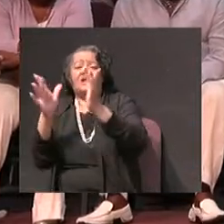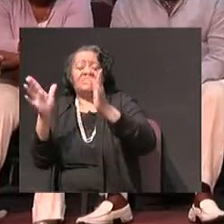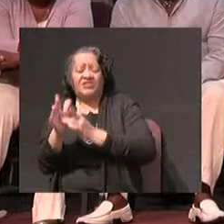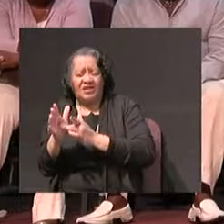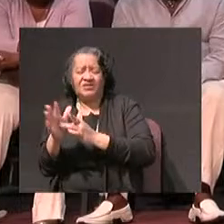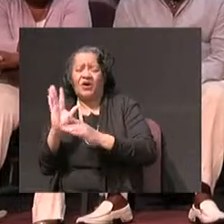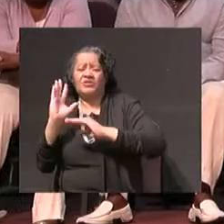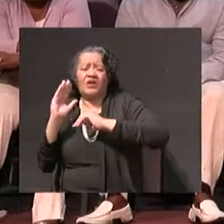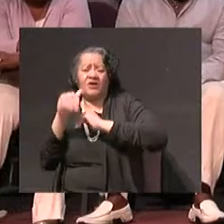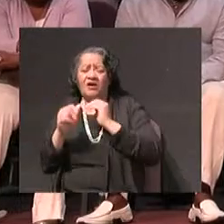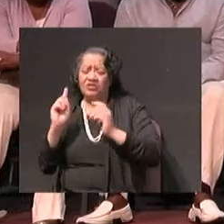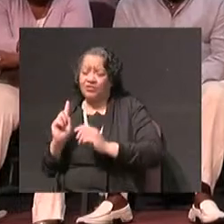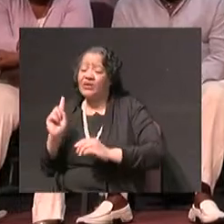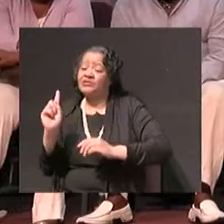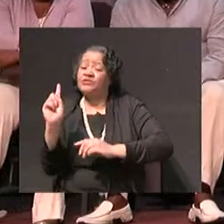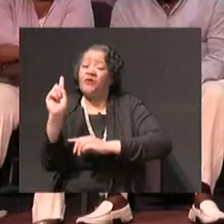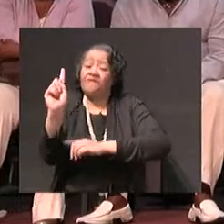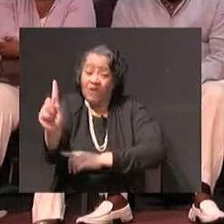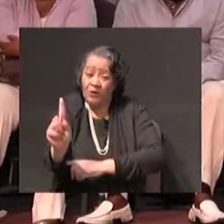if he was going further.